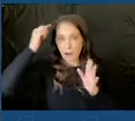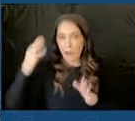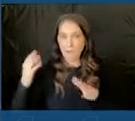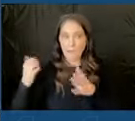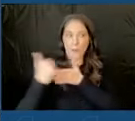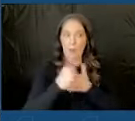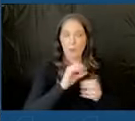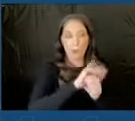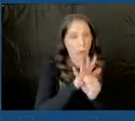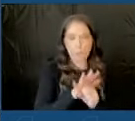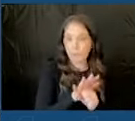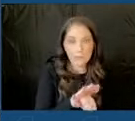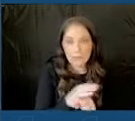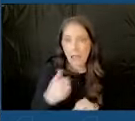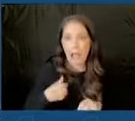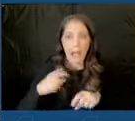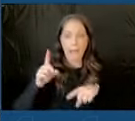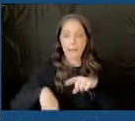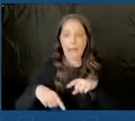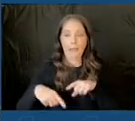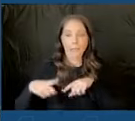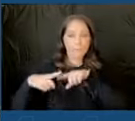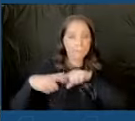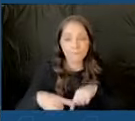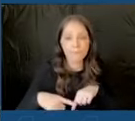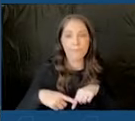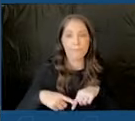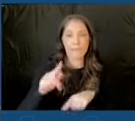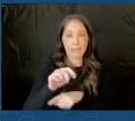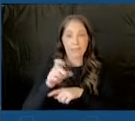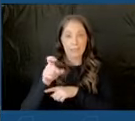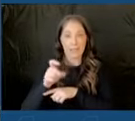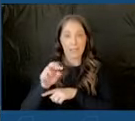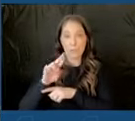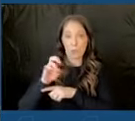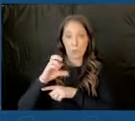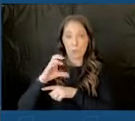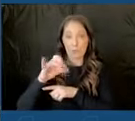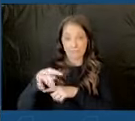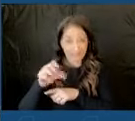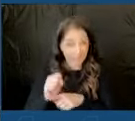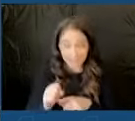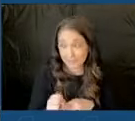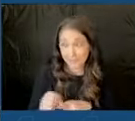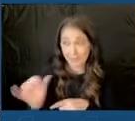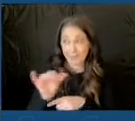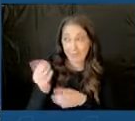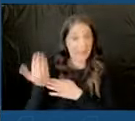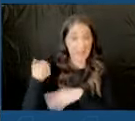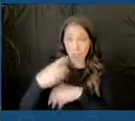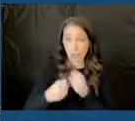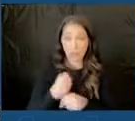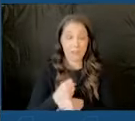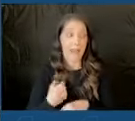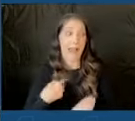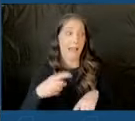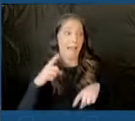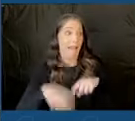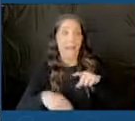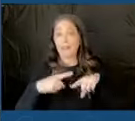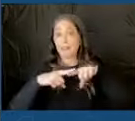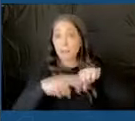on unprecedentedly high tax receipts like we had last year, nor can I count on Wall Street generating the profits